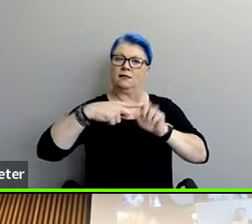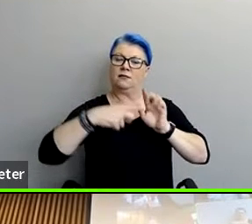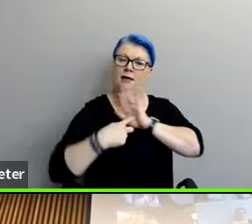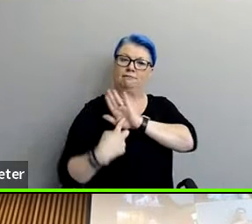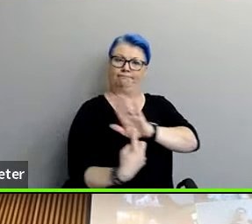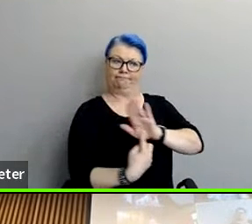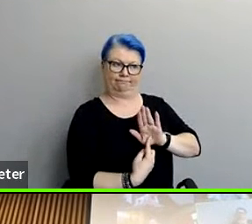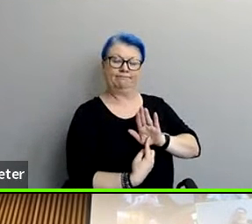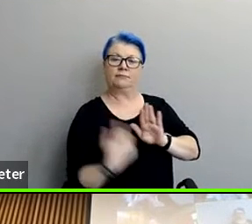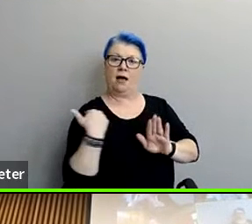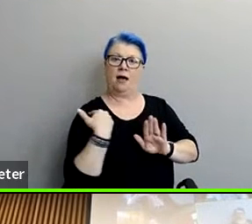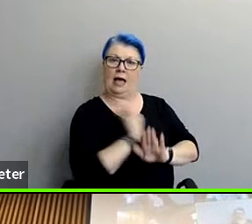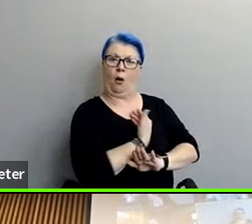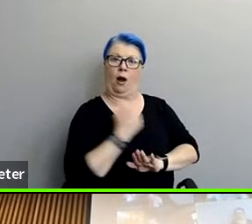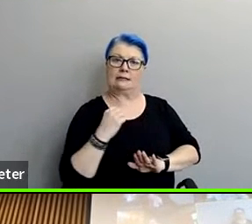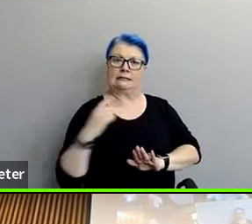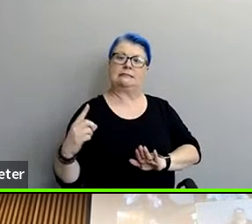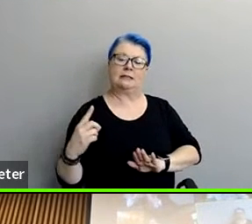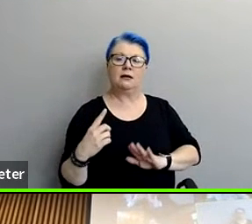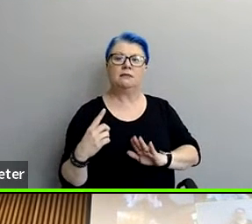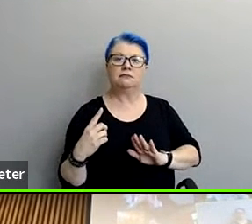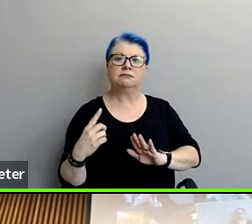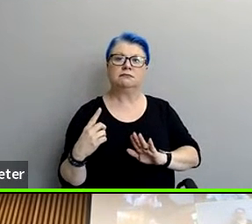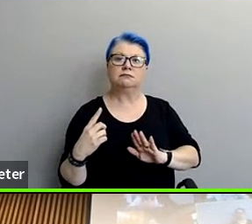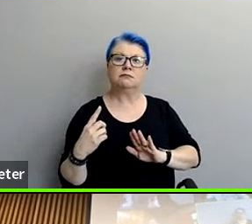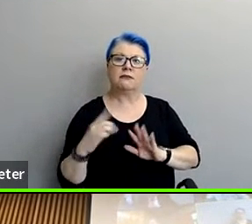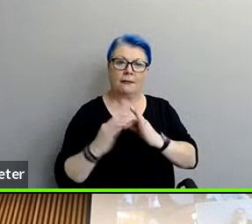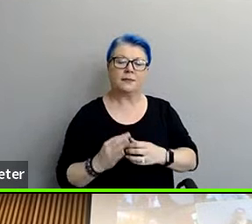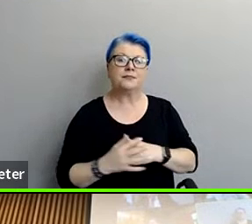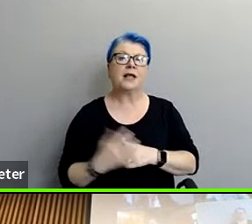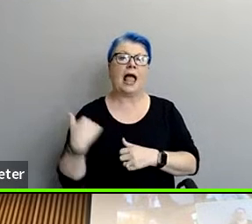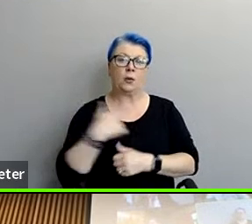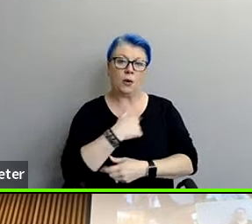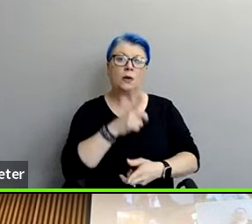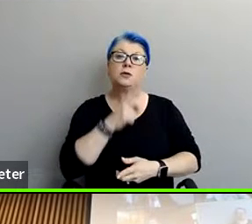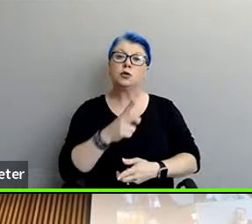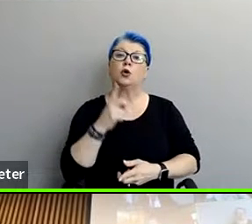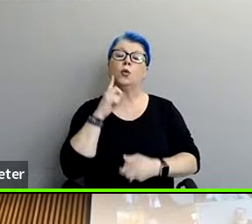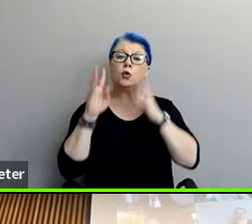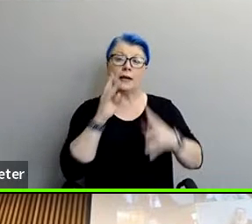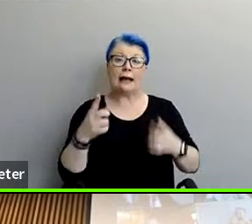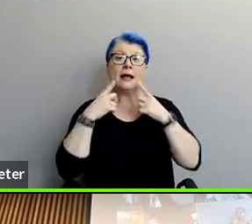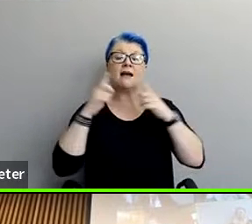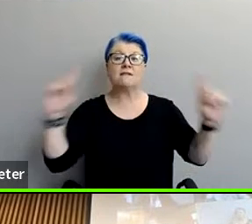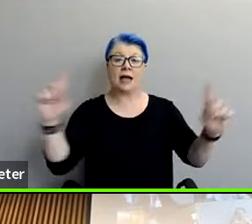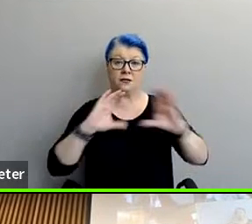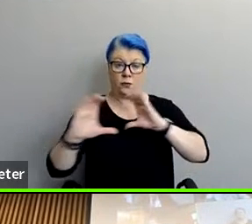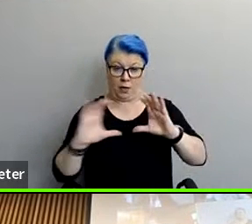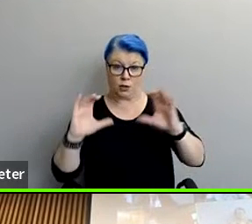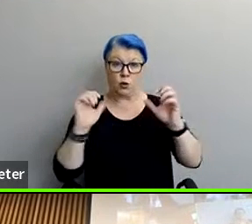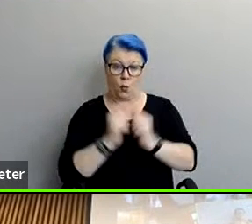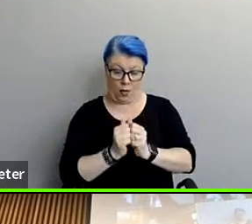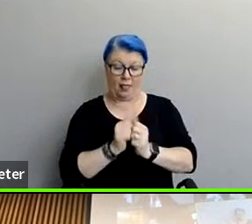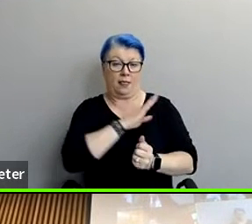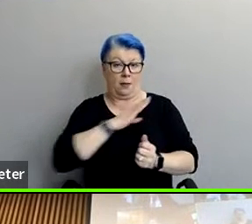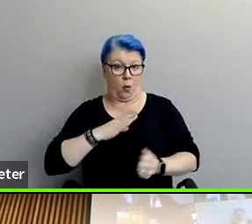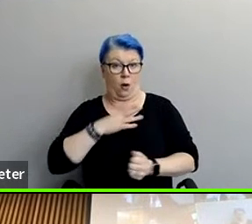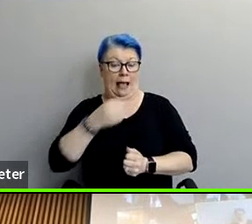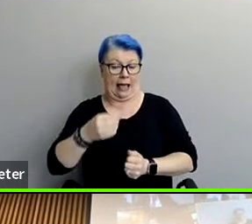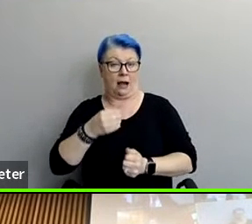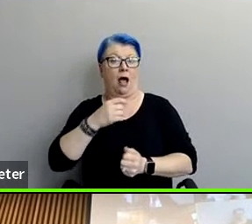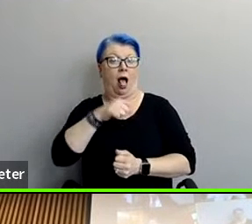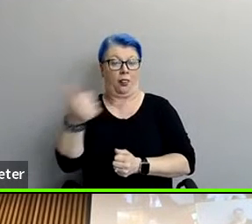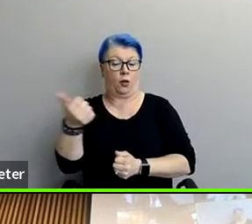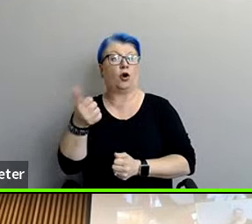tenets of our board member code of conduct is to encourage effective ongoing communication between board board members and other stakeholders.